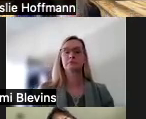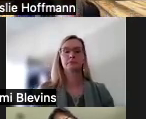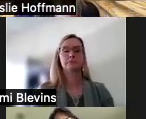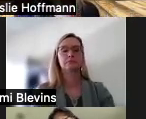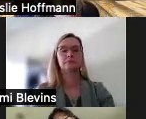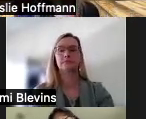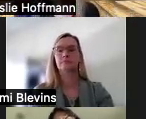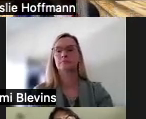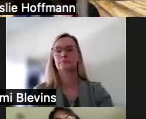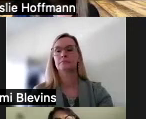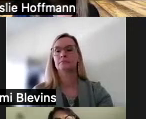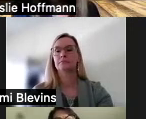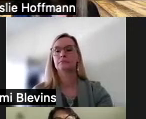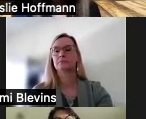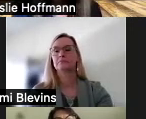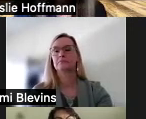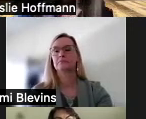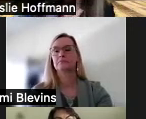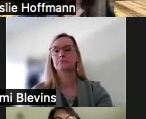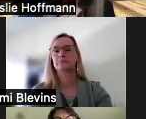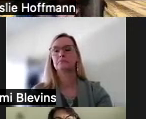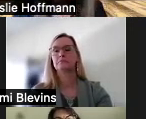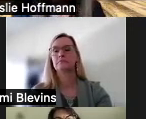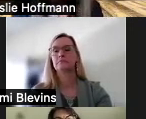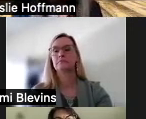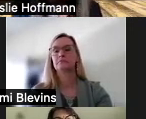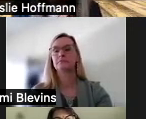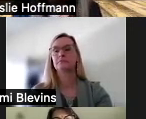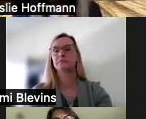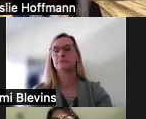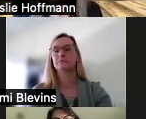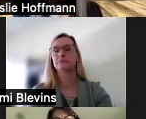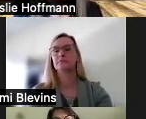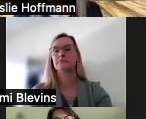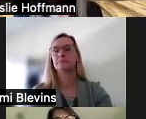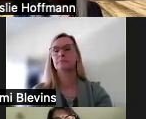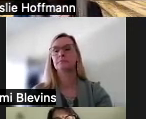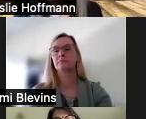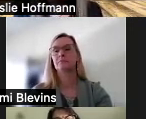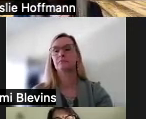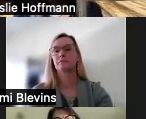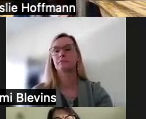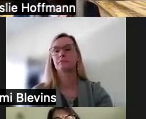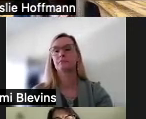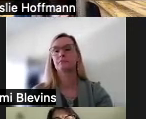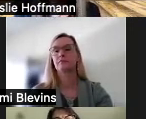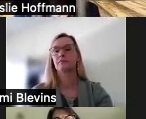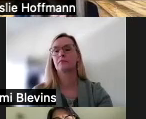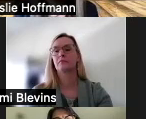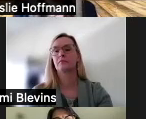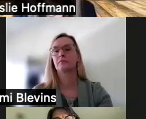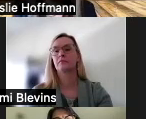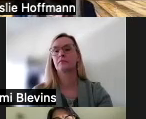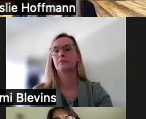years ago. I'm thinking, checking my time frames, but and then as part of our work with system of